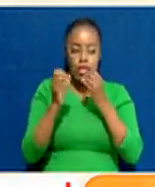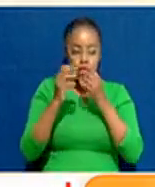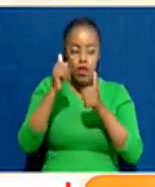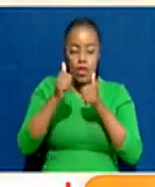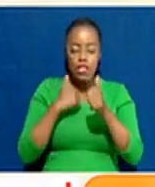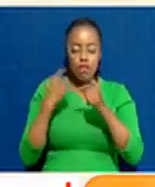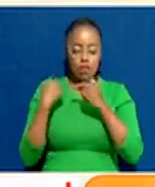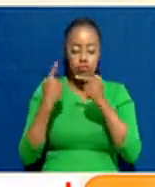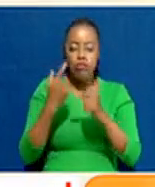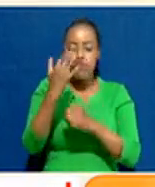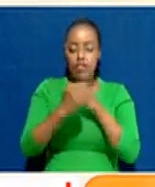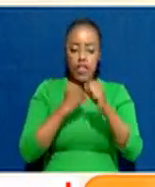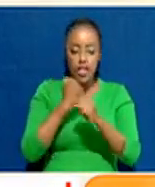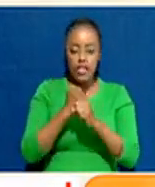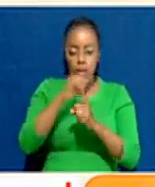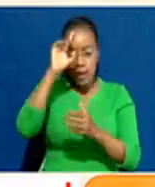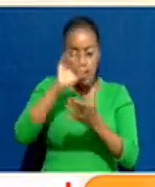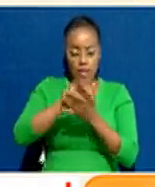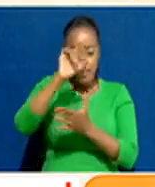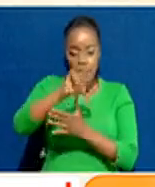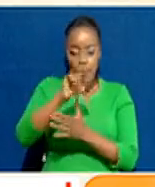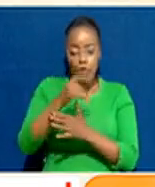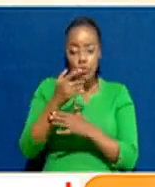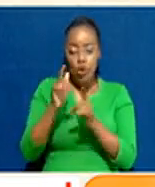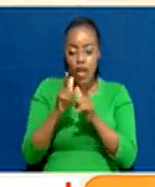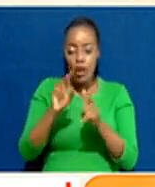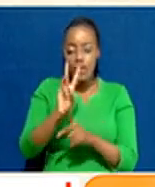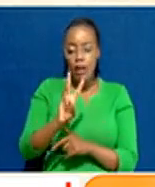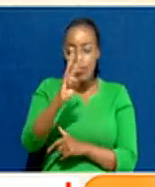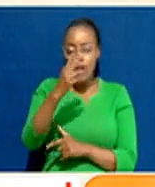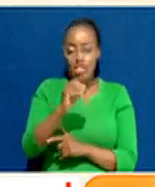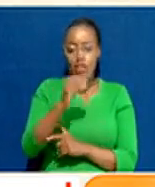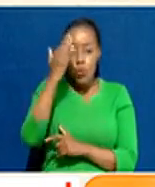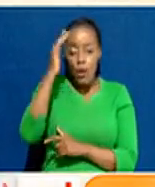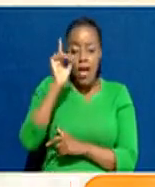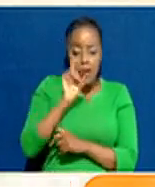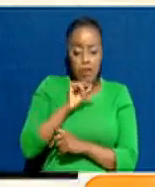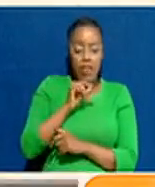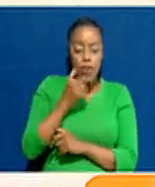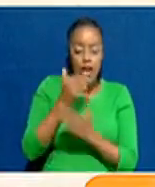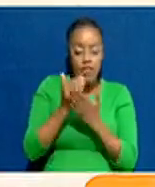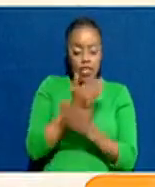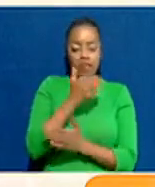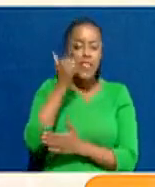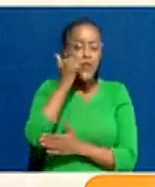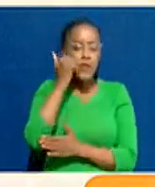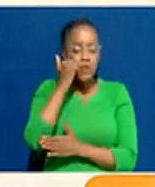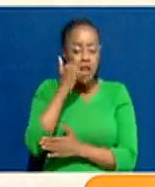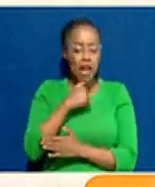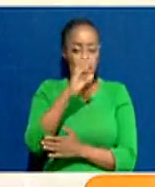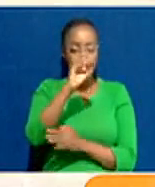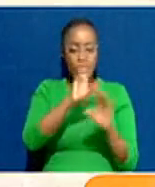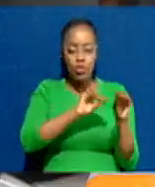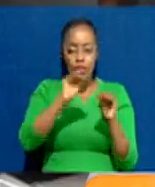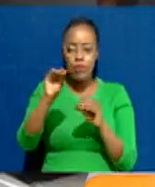over the 5 years we believe should convince WHO that the country has eliminated the disease, as in there will be zero transmission